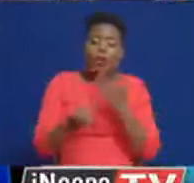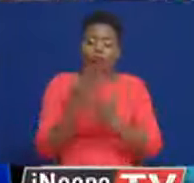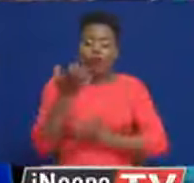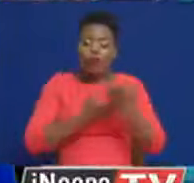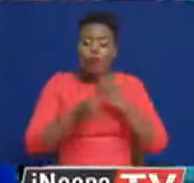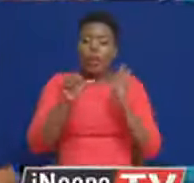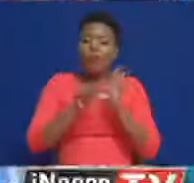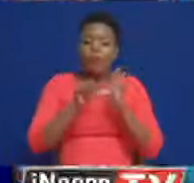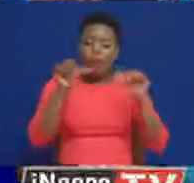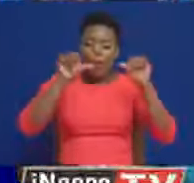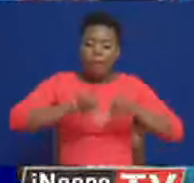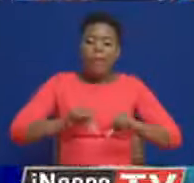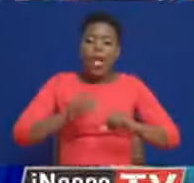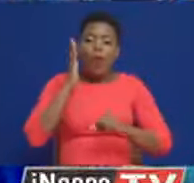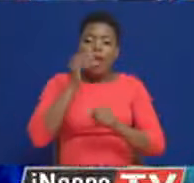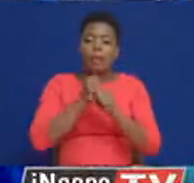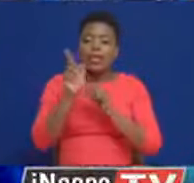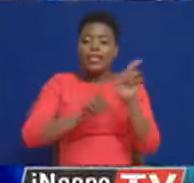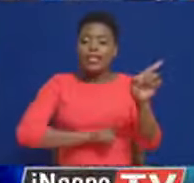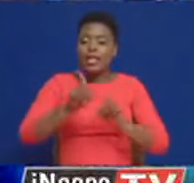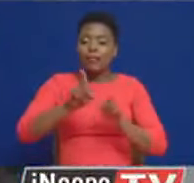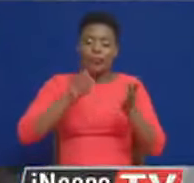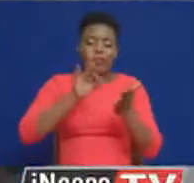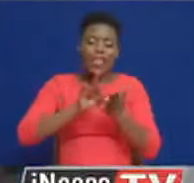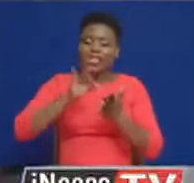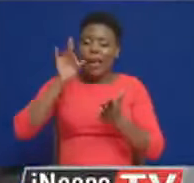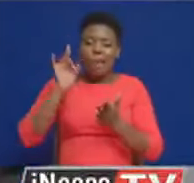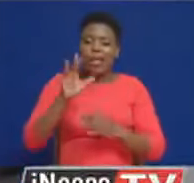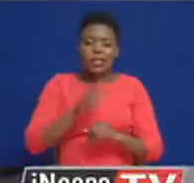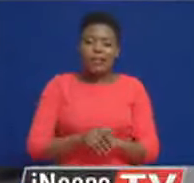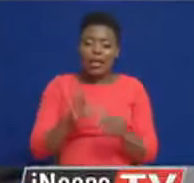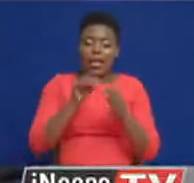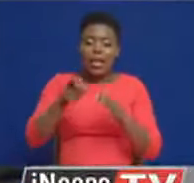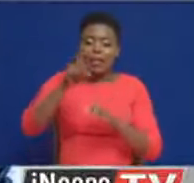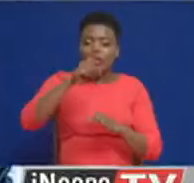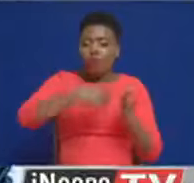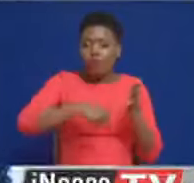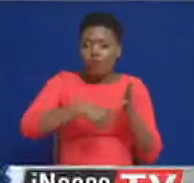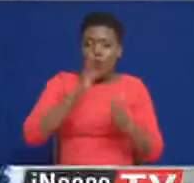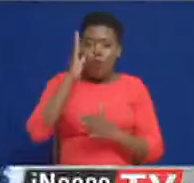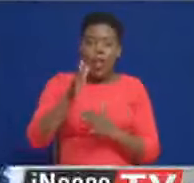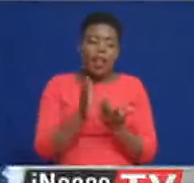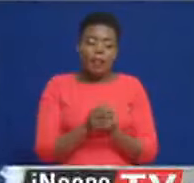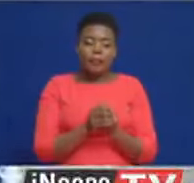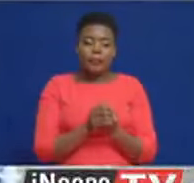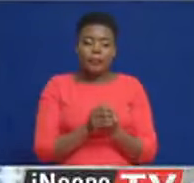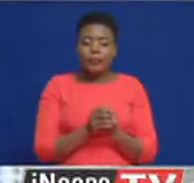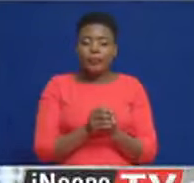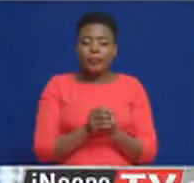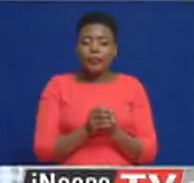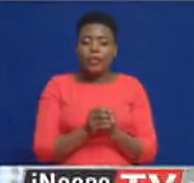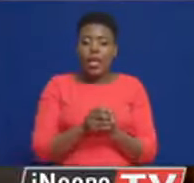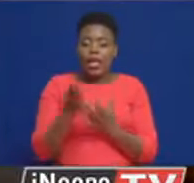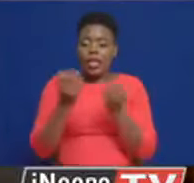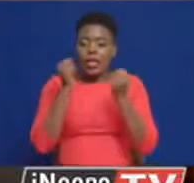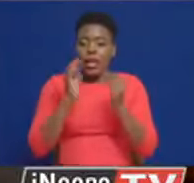make online transportation services expensive, and the additional costs will be passed on to the driver and